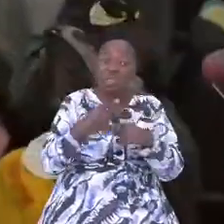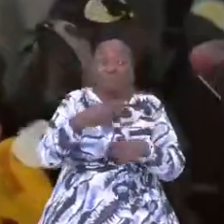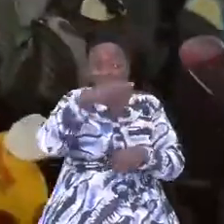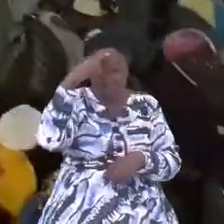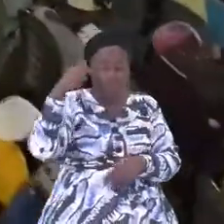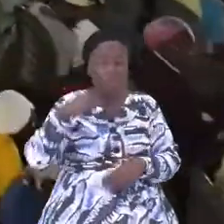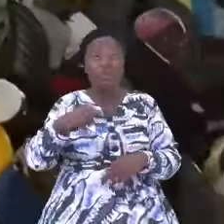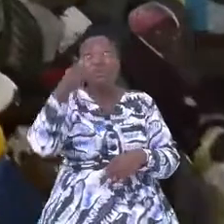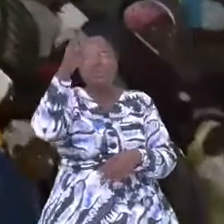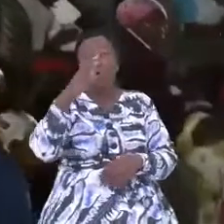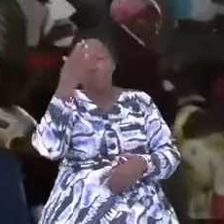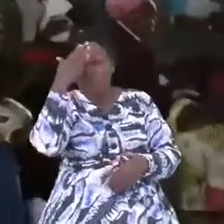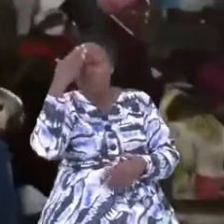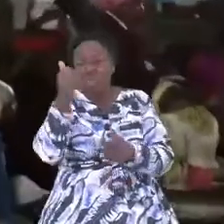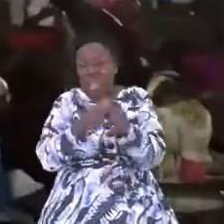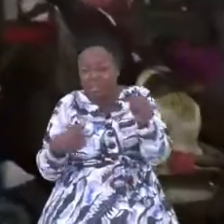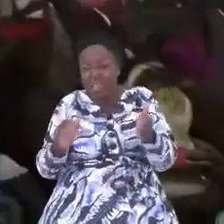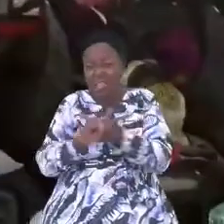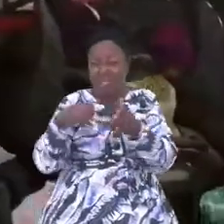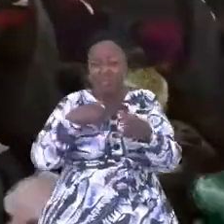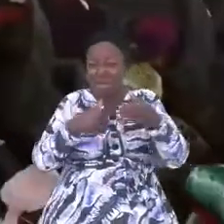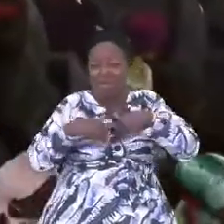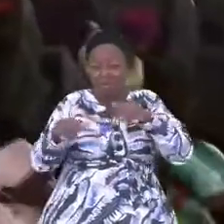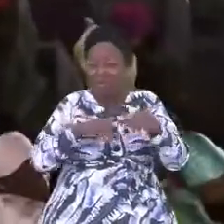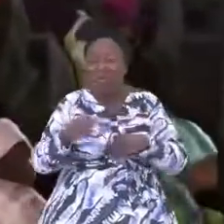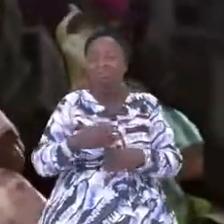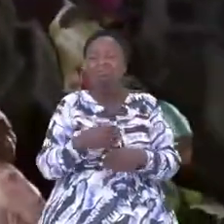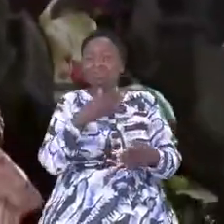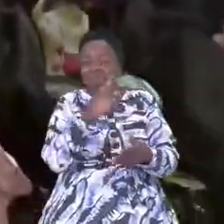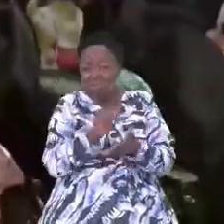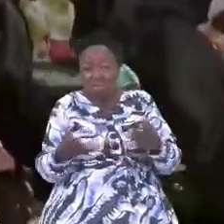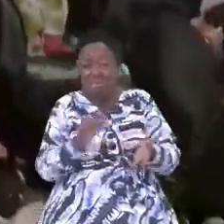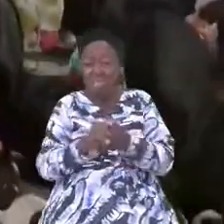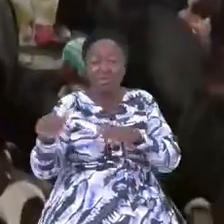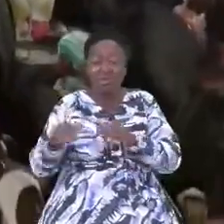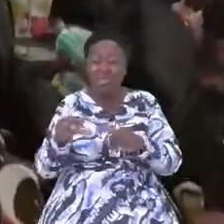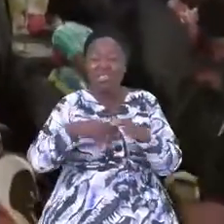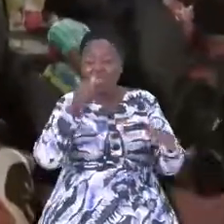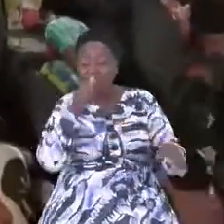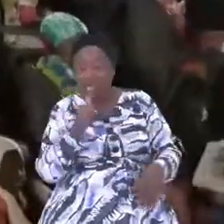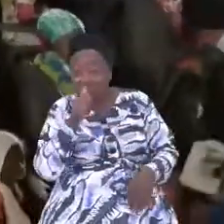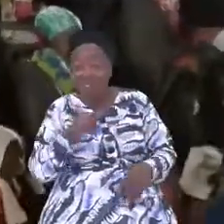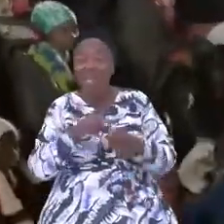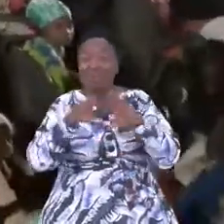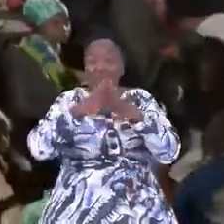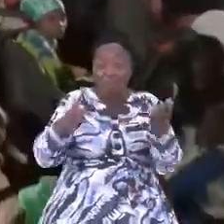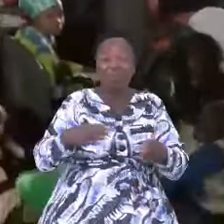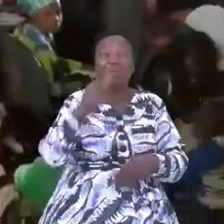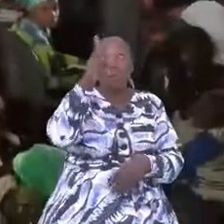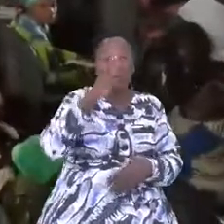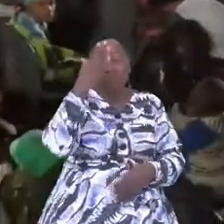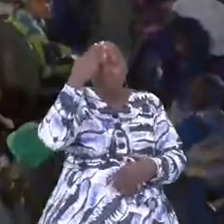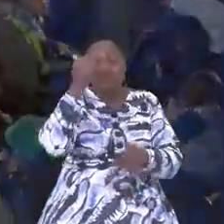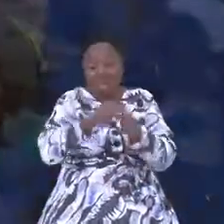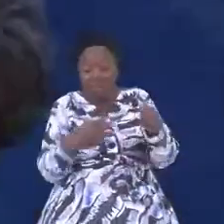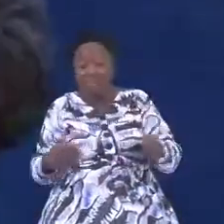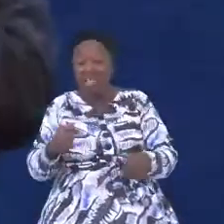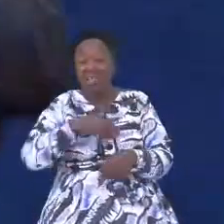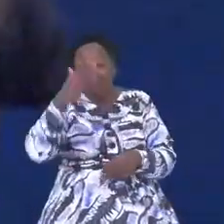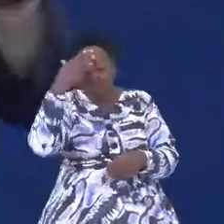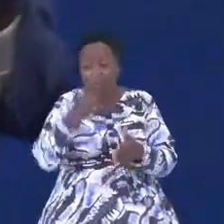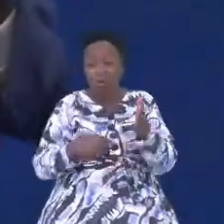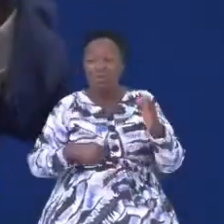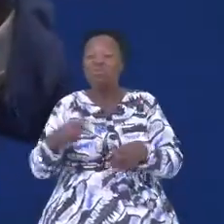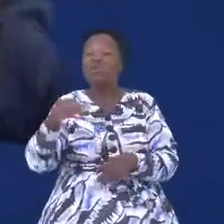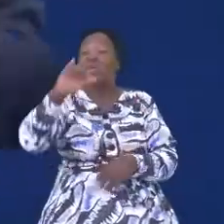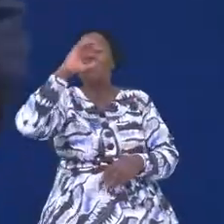knows everything we have done. He knows everything we have said. He knows everywhere we have gone. He knows what we are drinking.